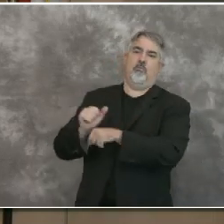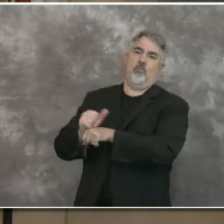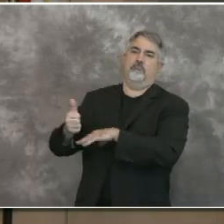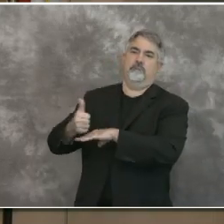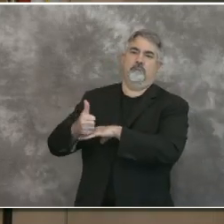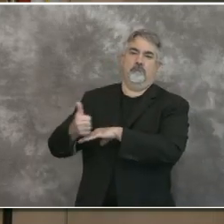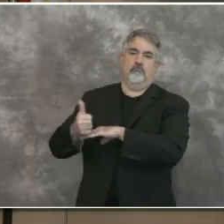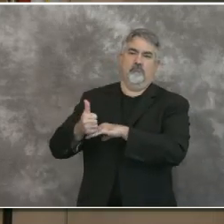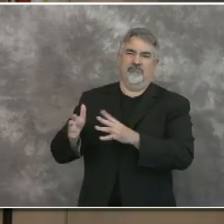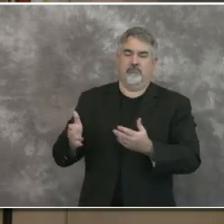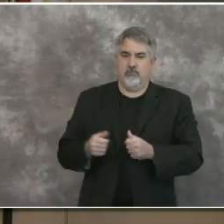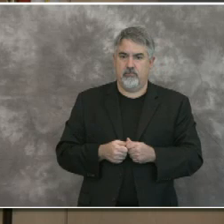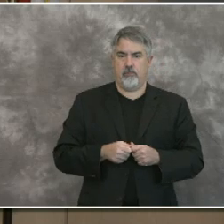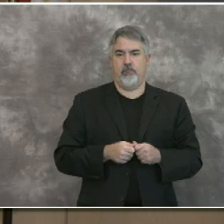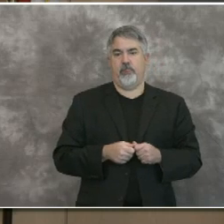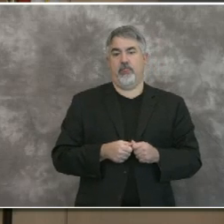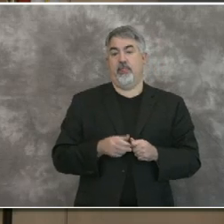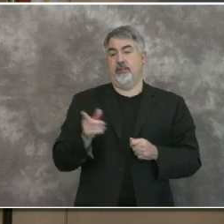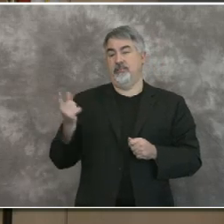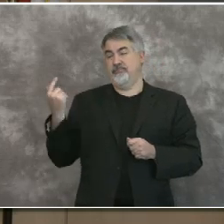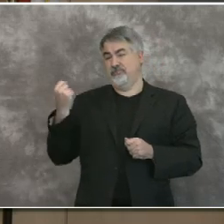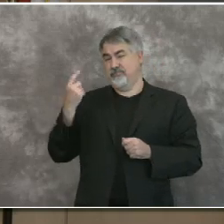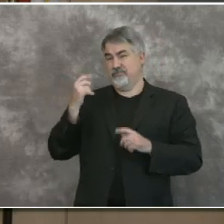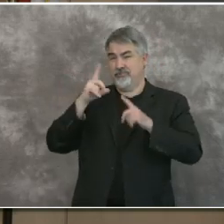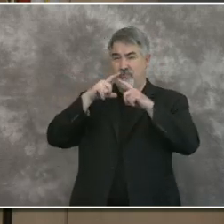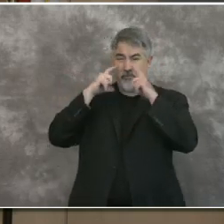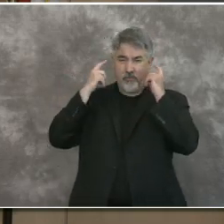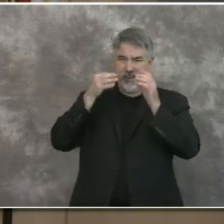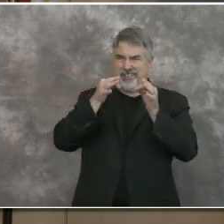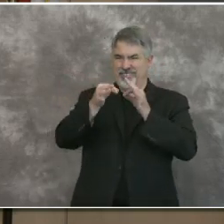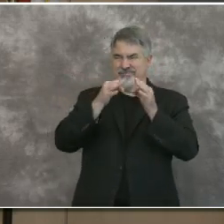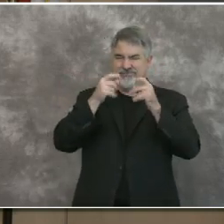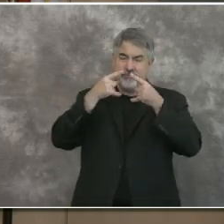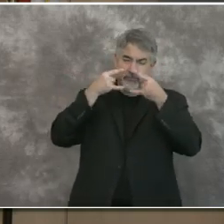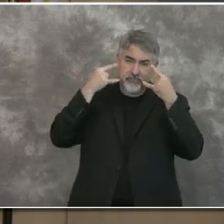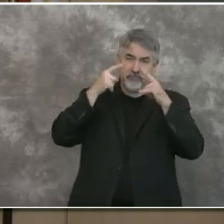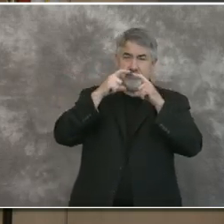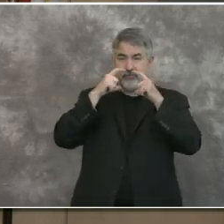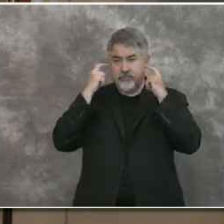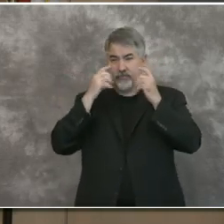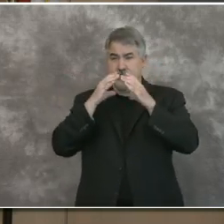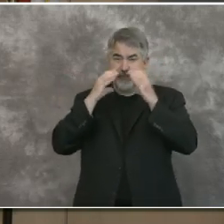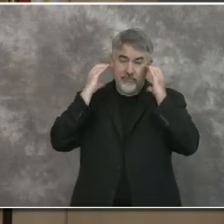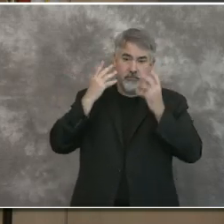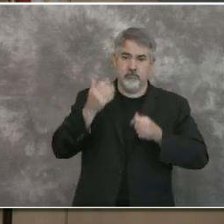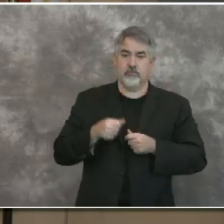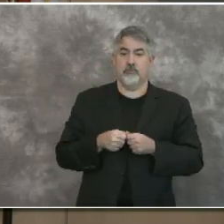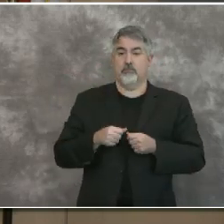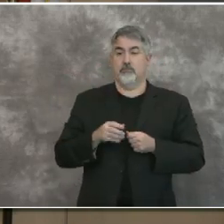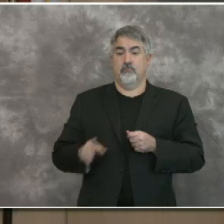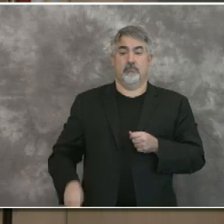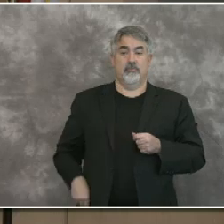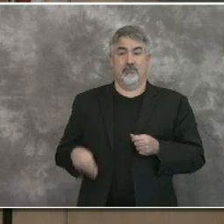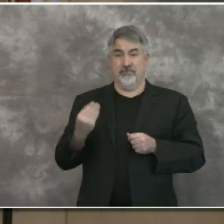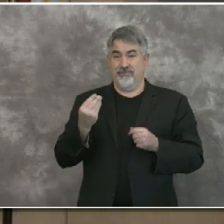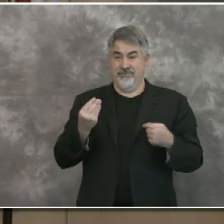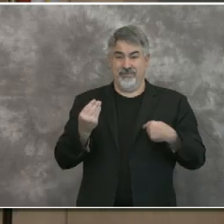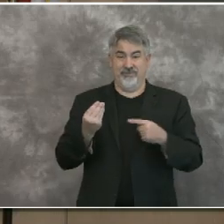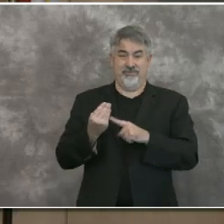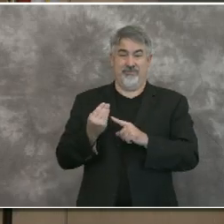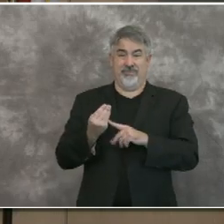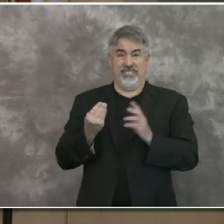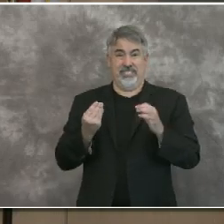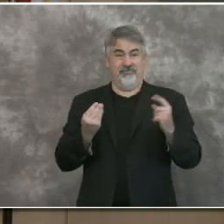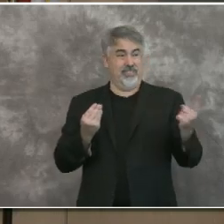you are within 6 feet of someone else is a shell wear. And so if individuals are carrying it, then when they get within 6 feet of someone else,